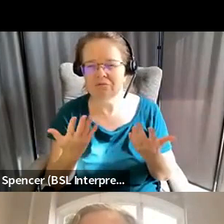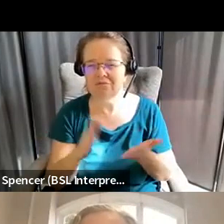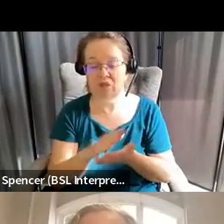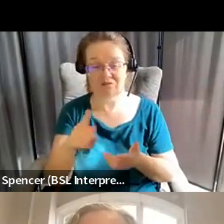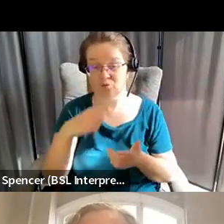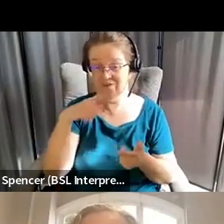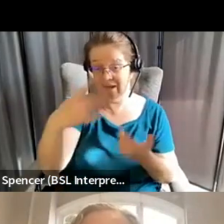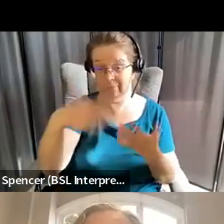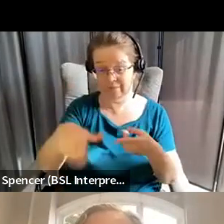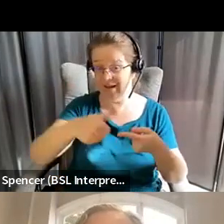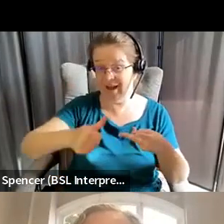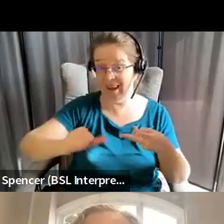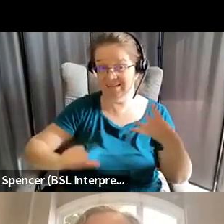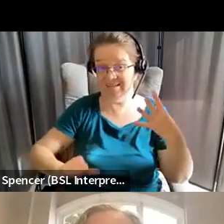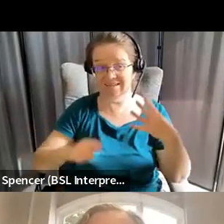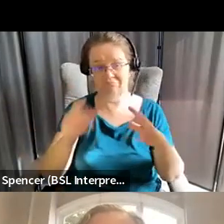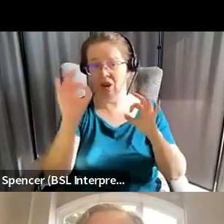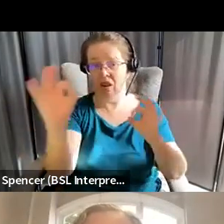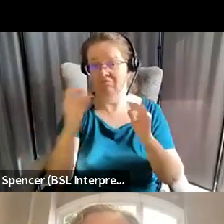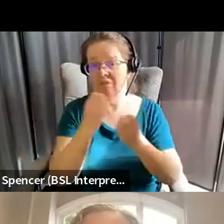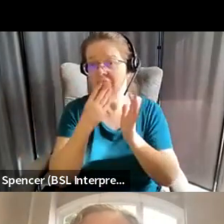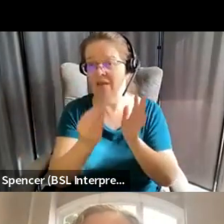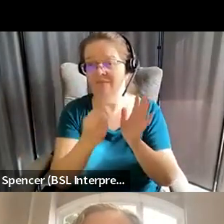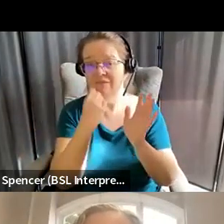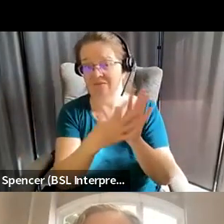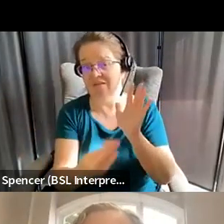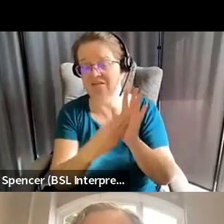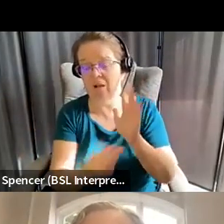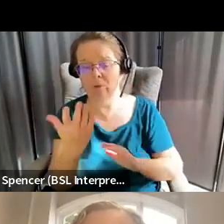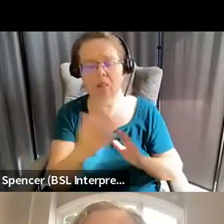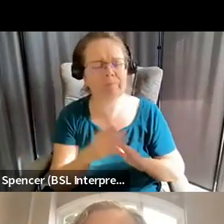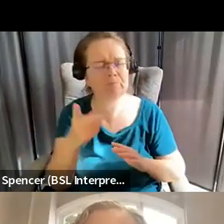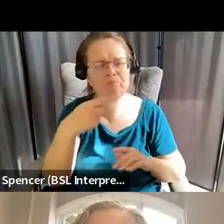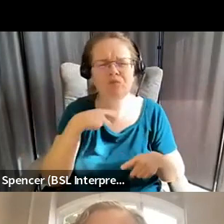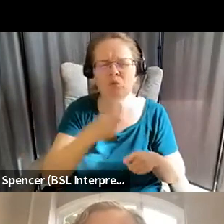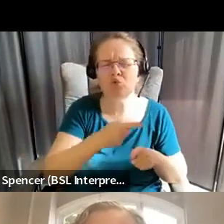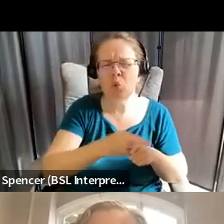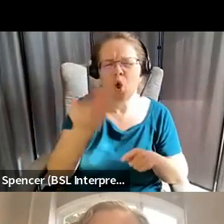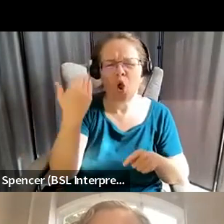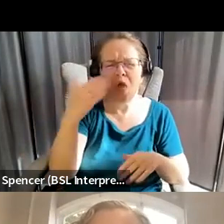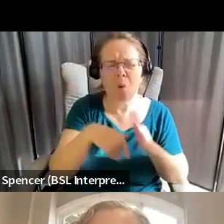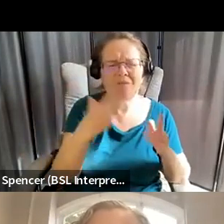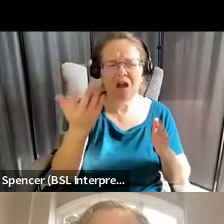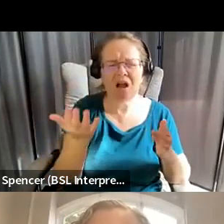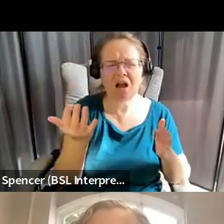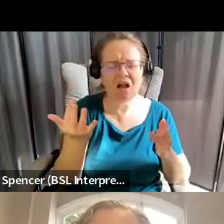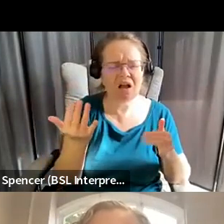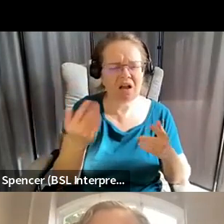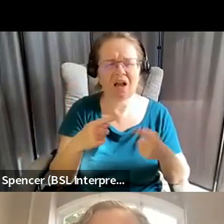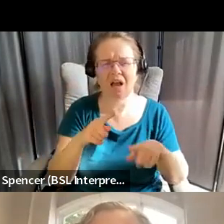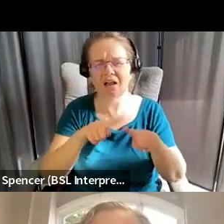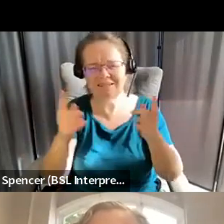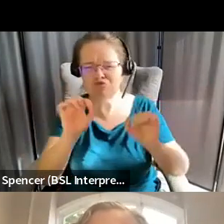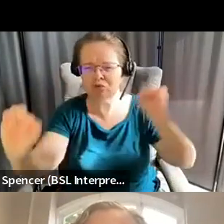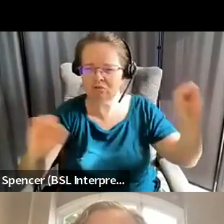listed there, I think are some of those good examples. I think going back to that point around, you know, different types of